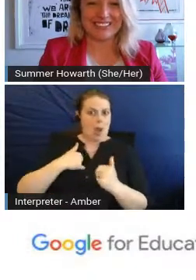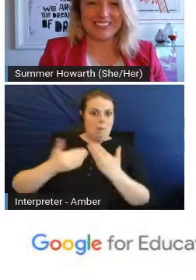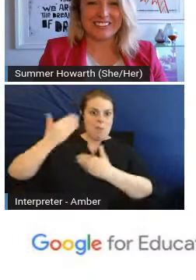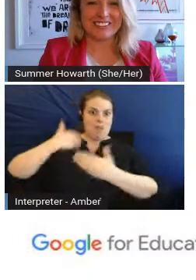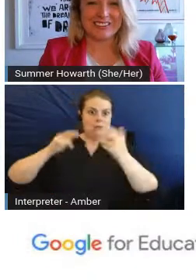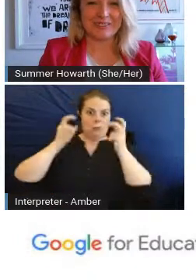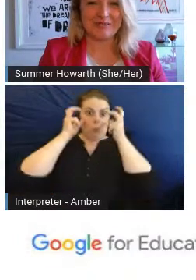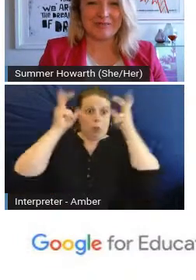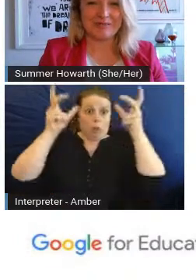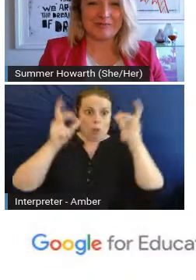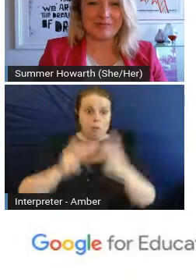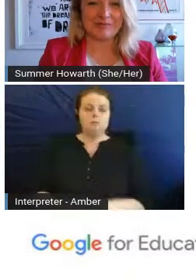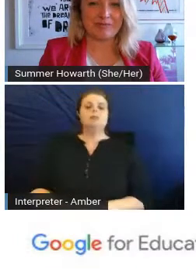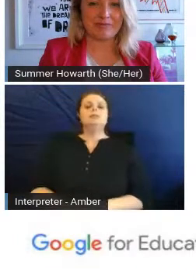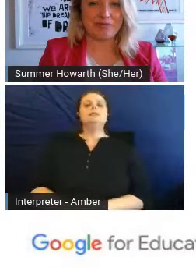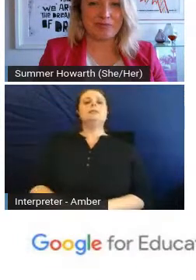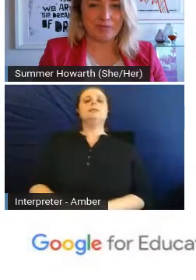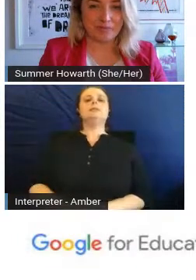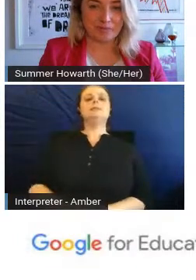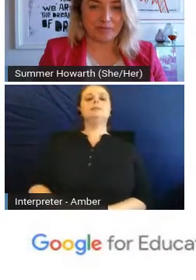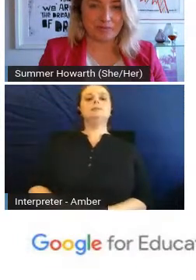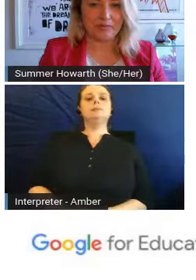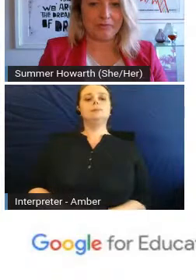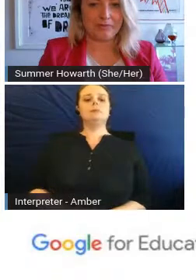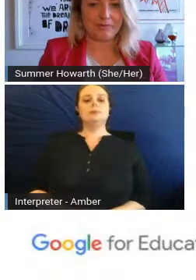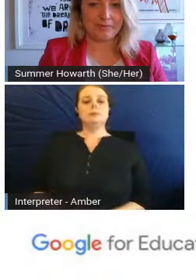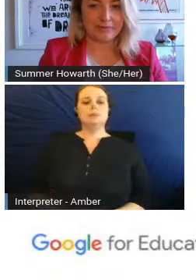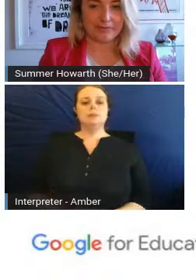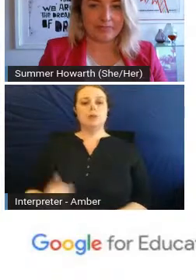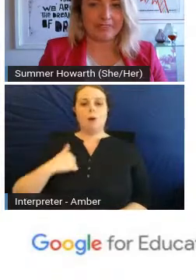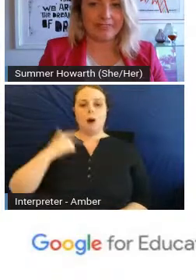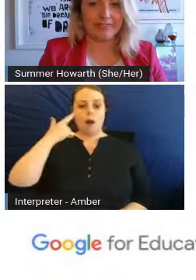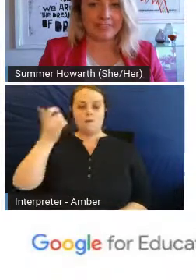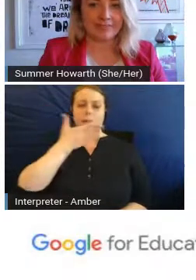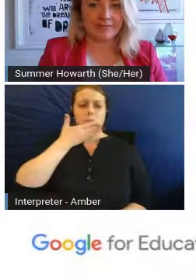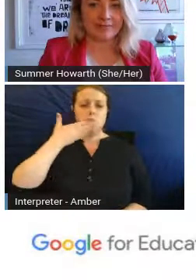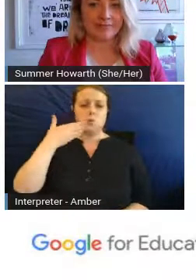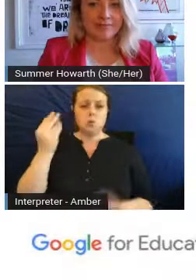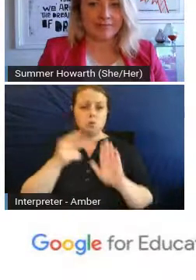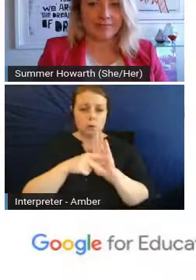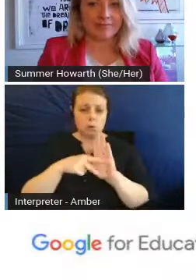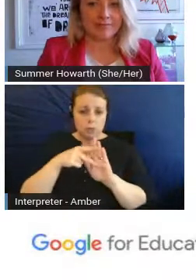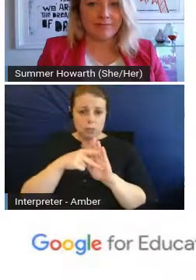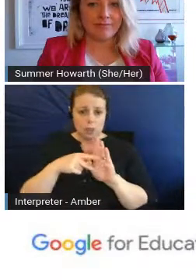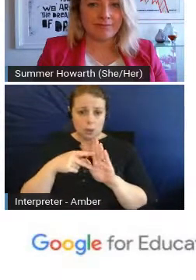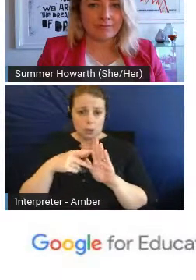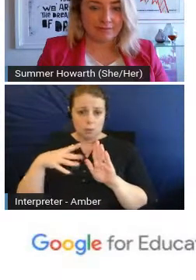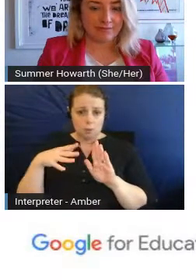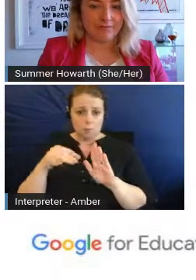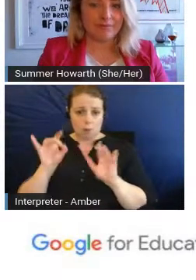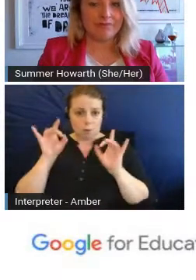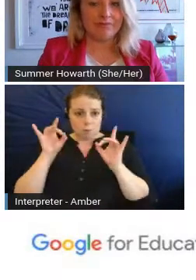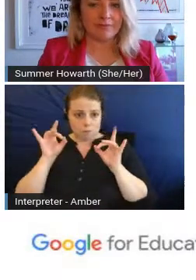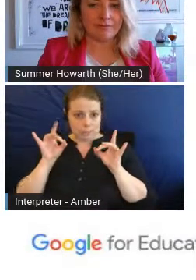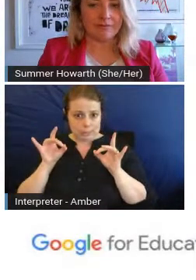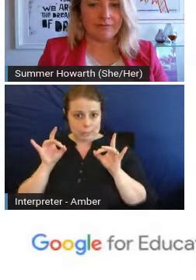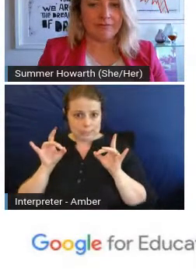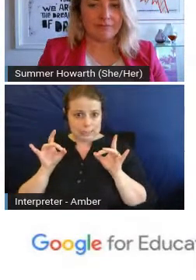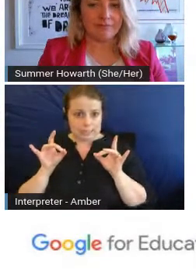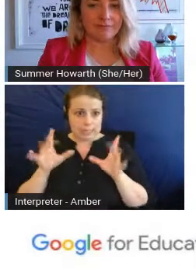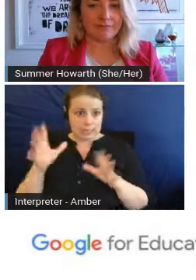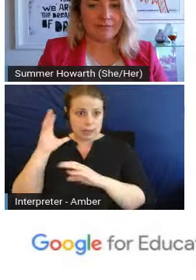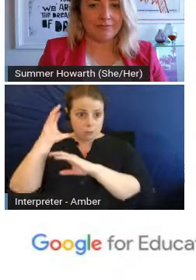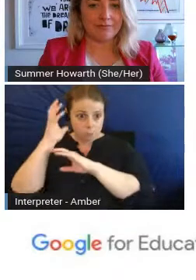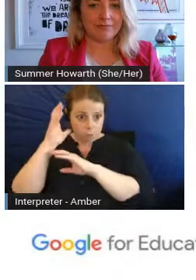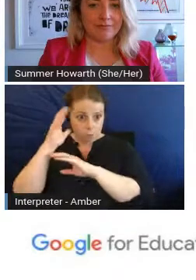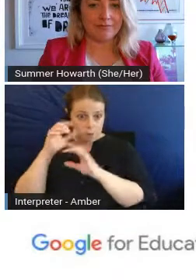So here we are. So what I've found is this beautiful video from the beginning of a film